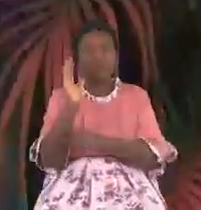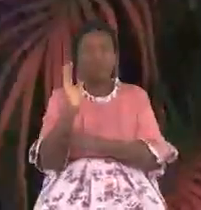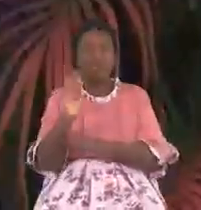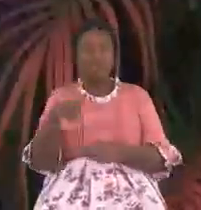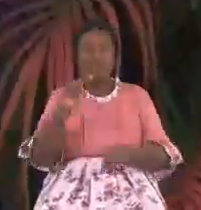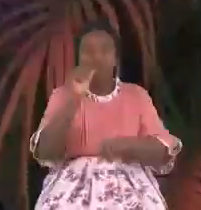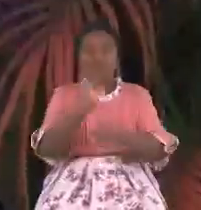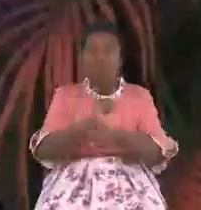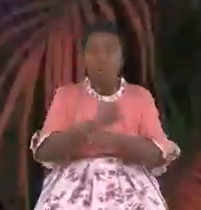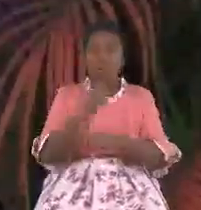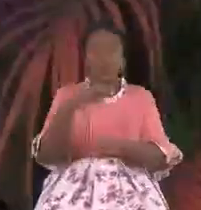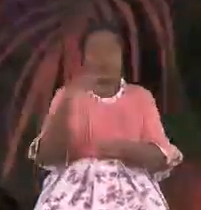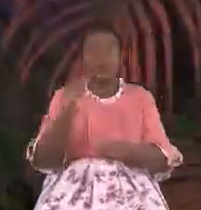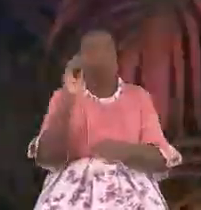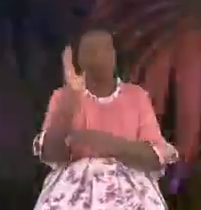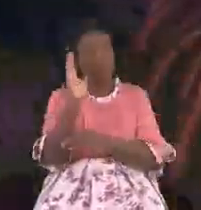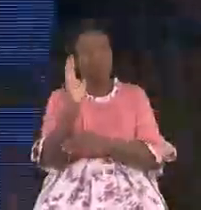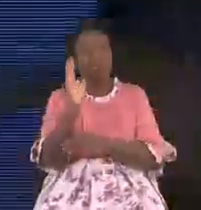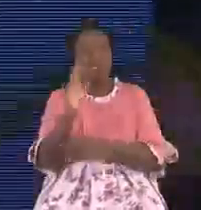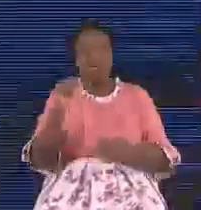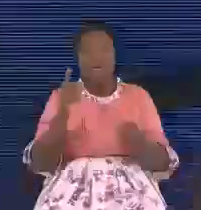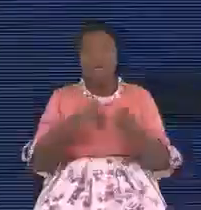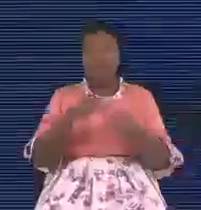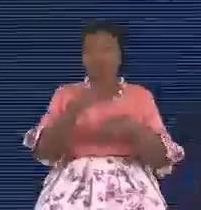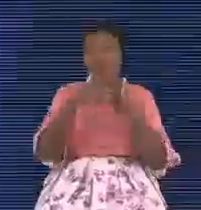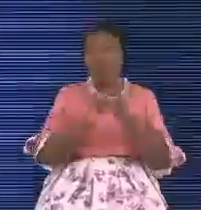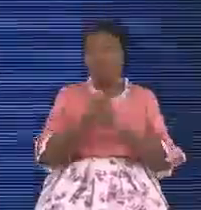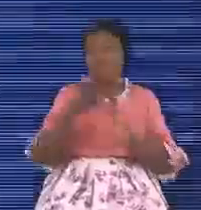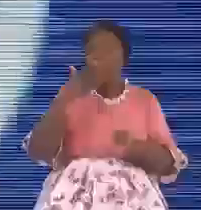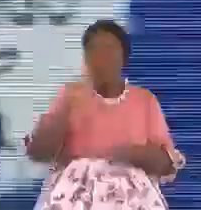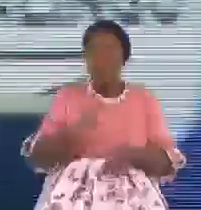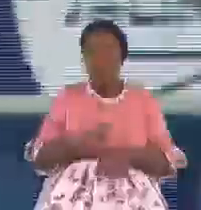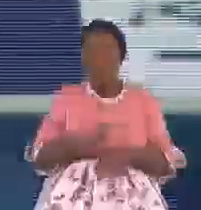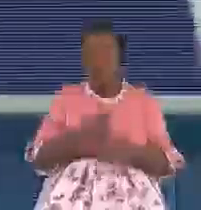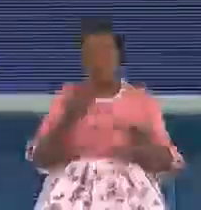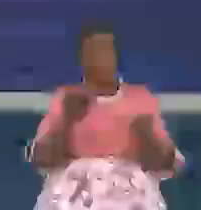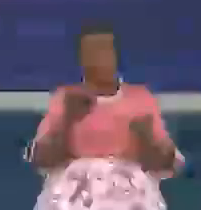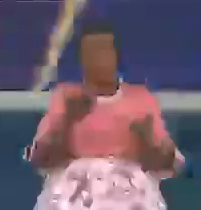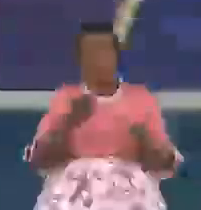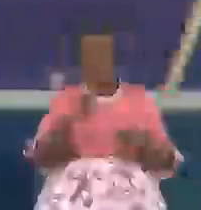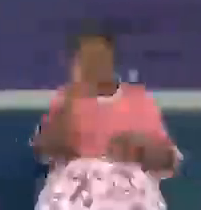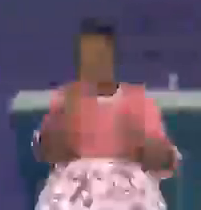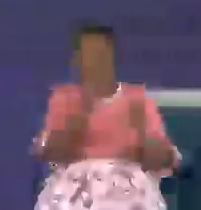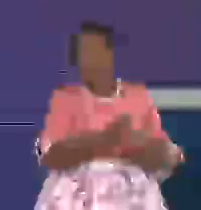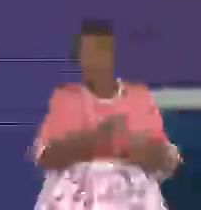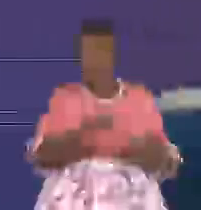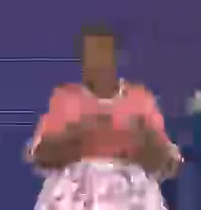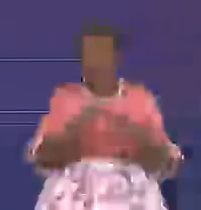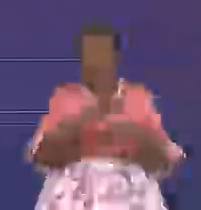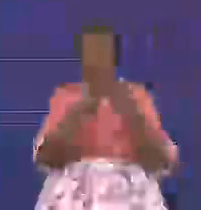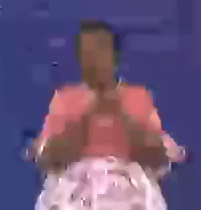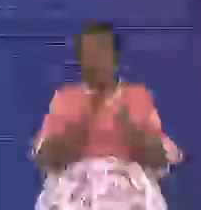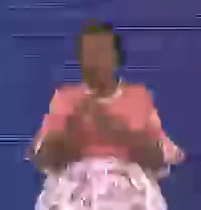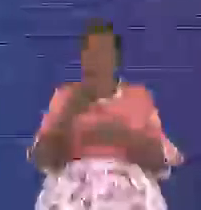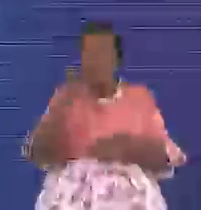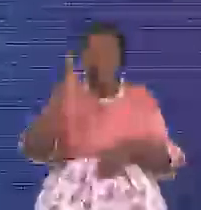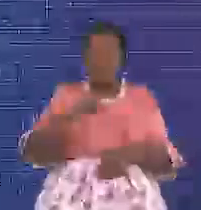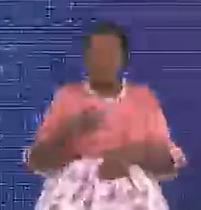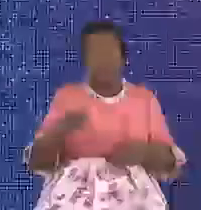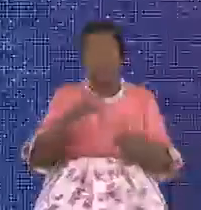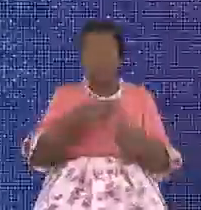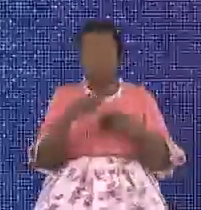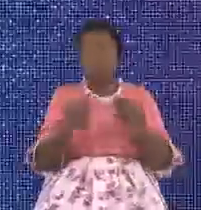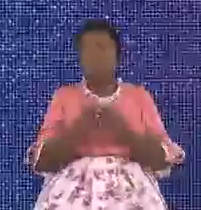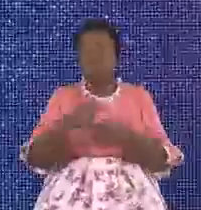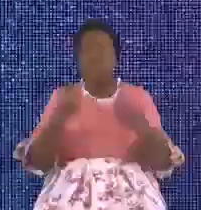words of the flesh all those bad habits all those evil things all those sinful acts